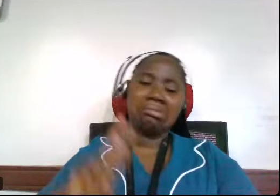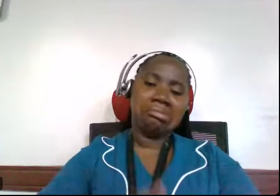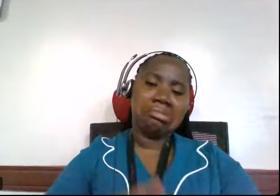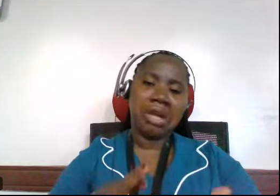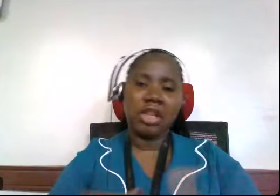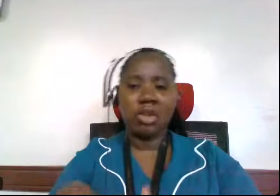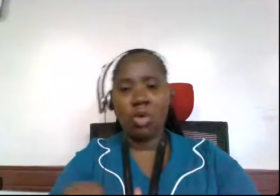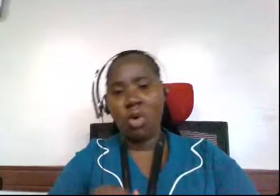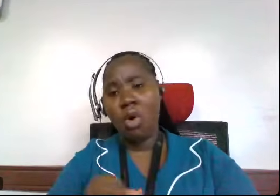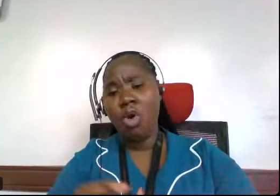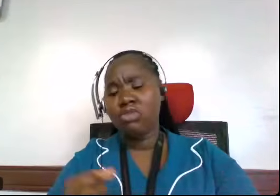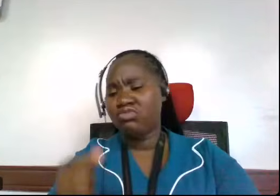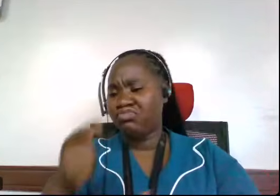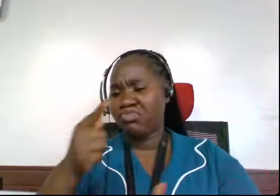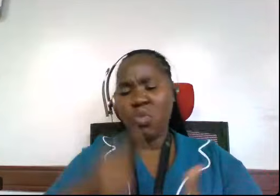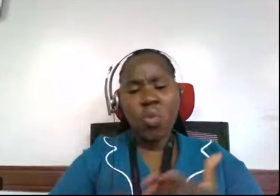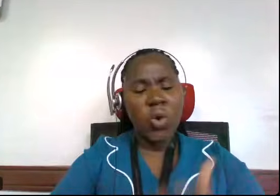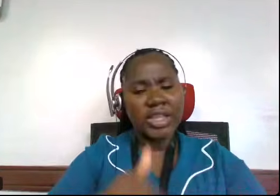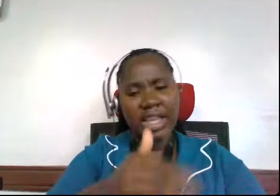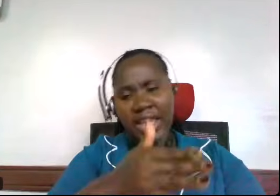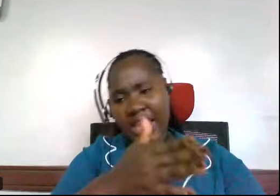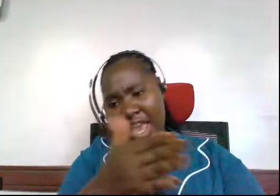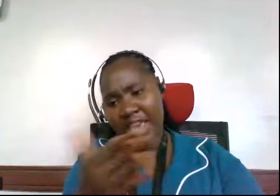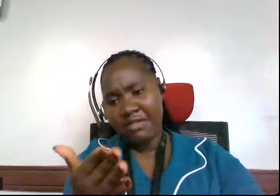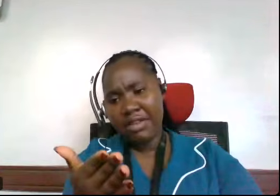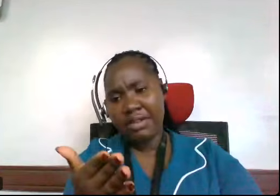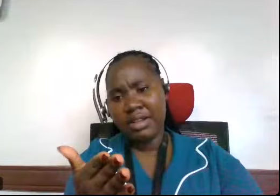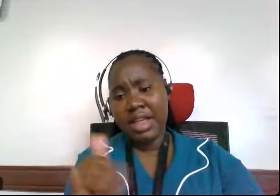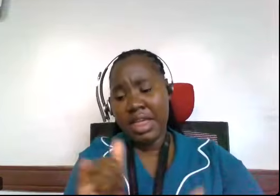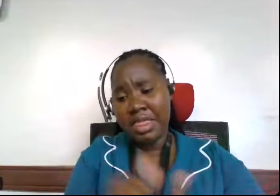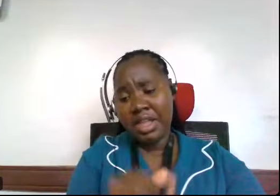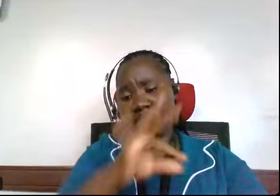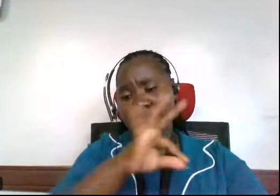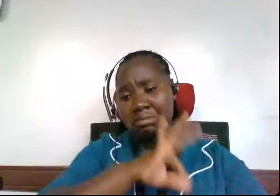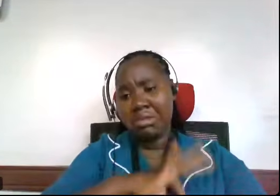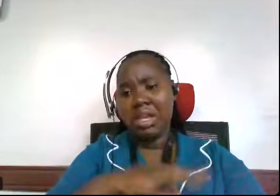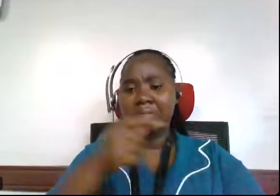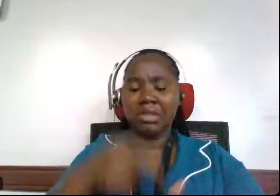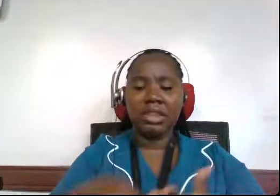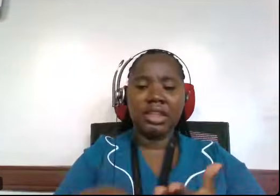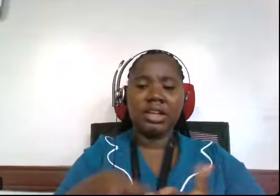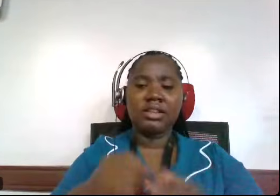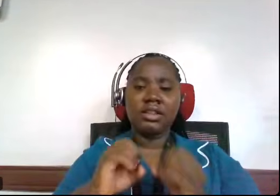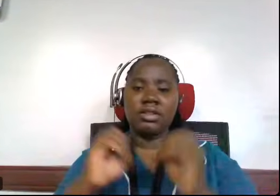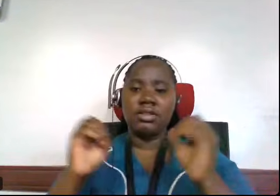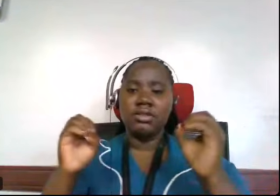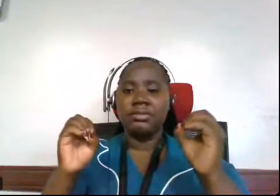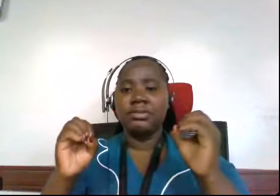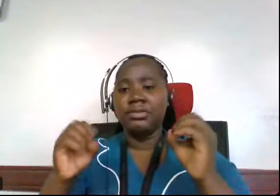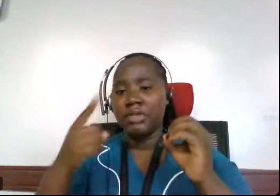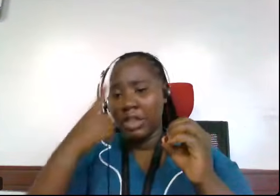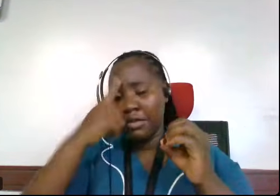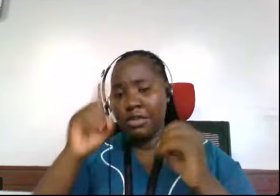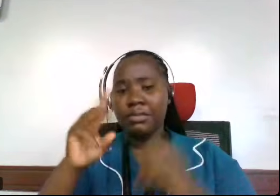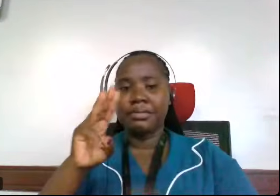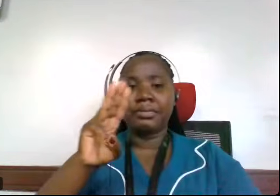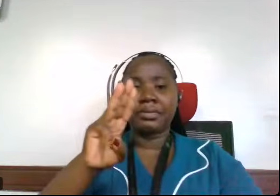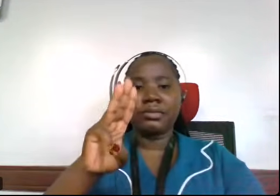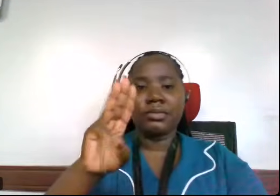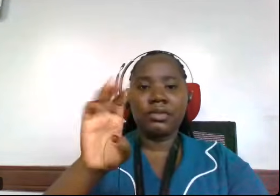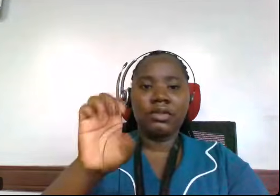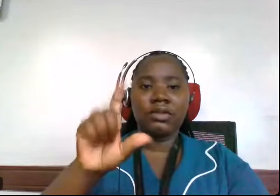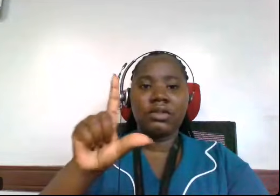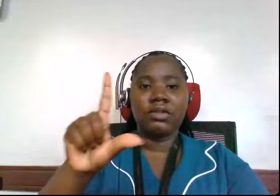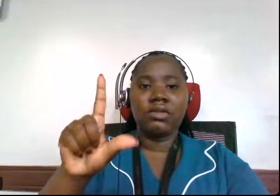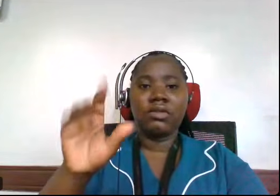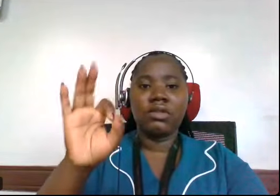or whatever, then all their income will not be subject to taxation. Then also for the welfare group, we know